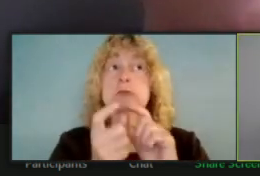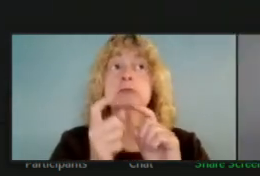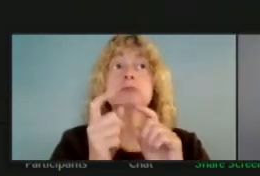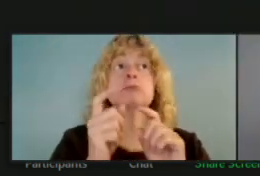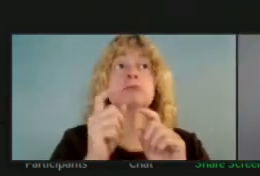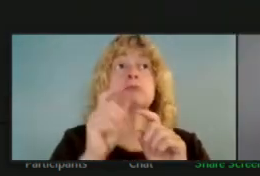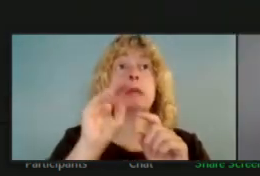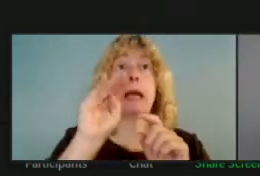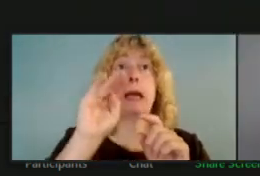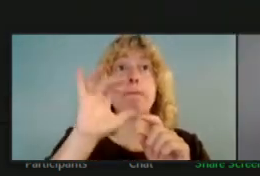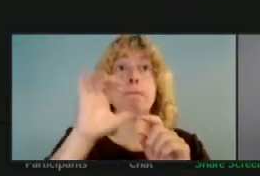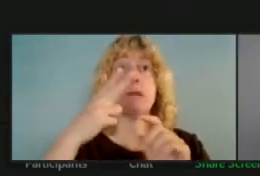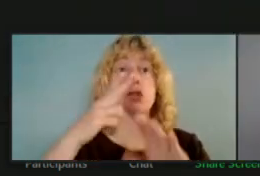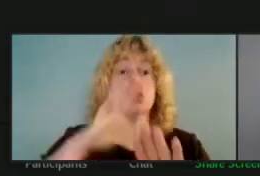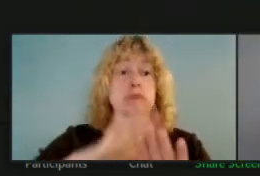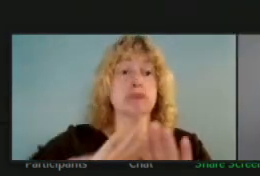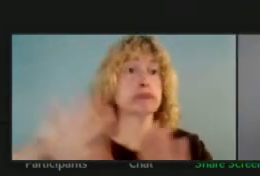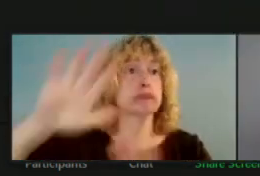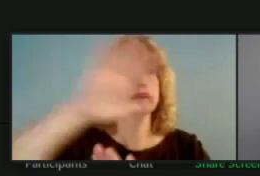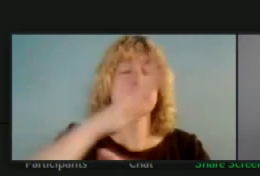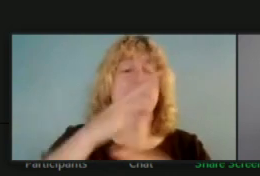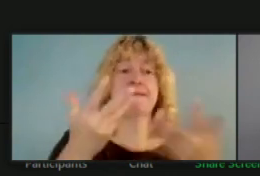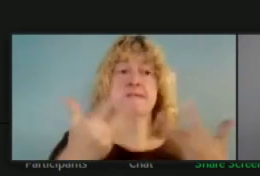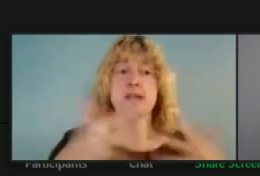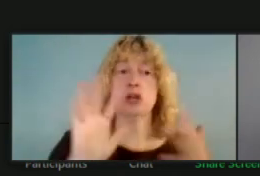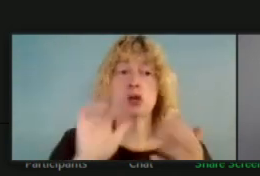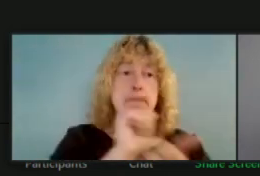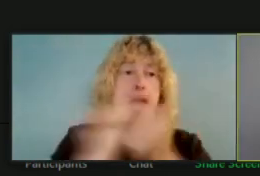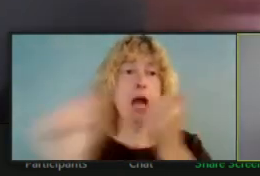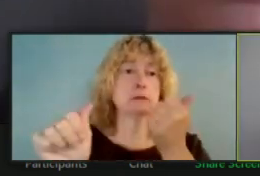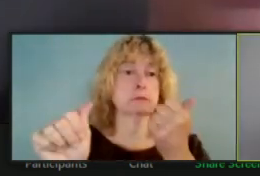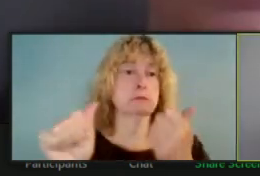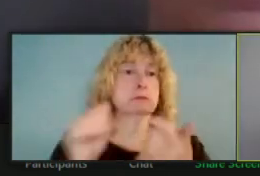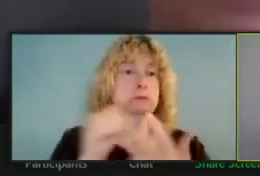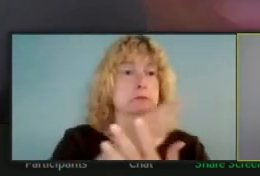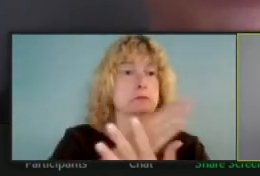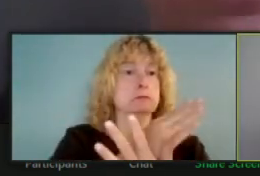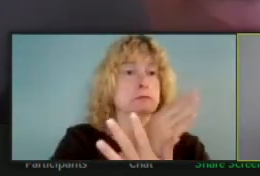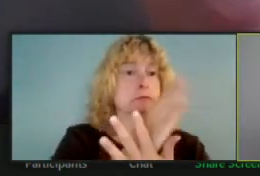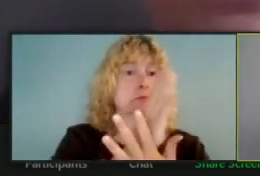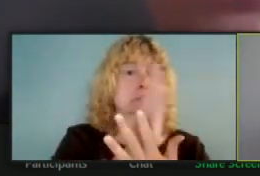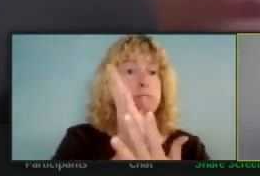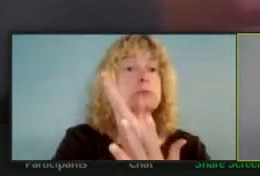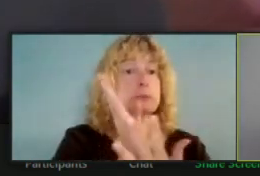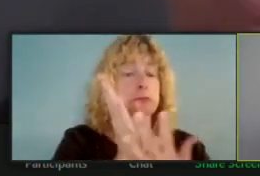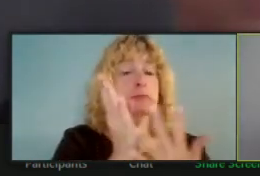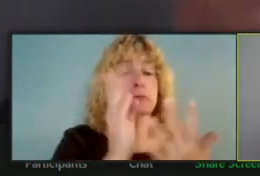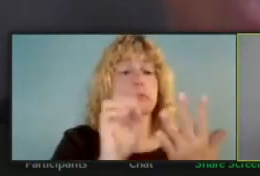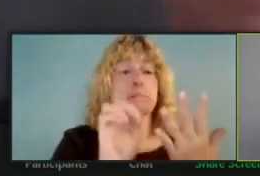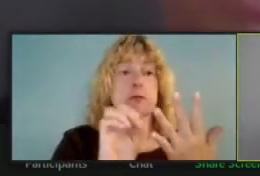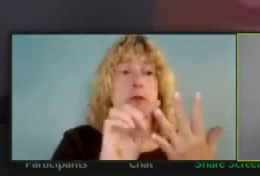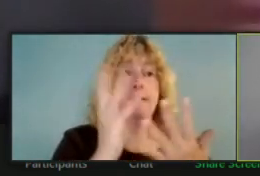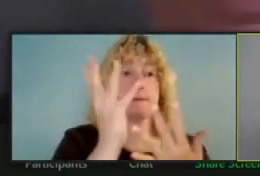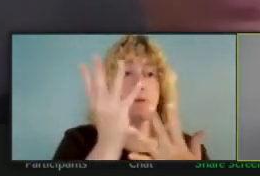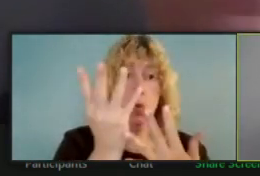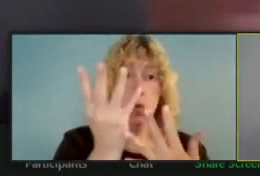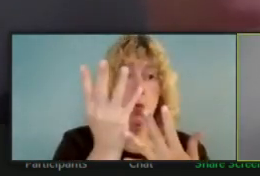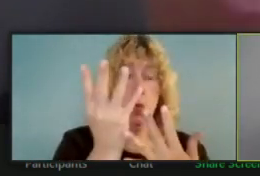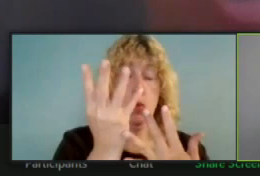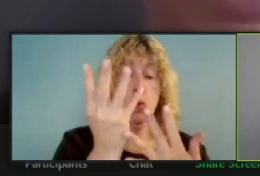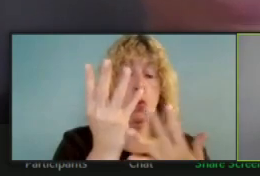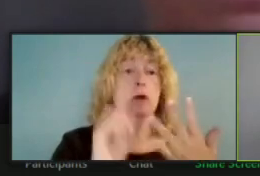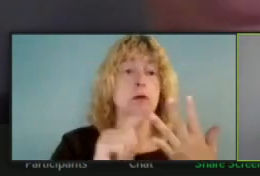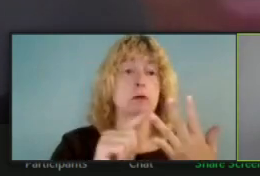is in phase 3. In phase 4, that is when schools may be